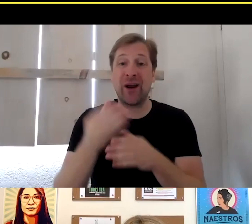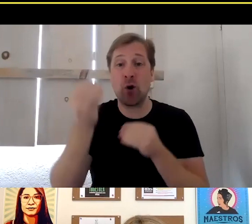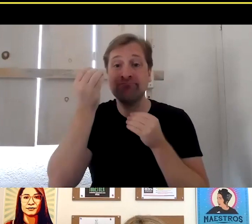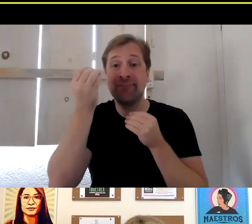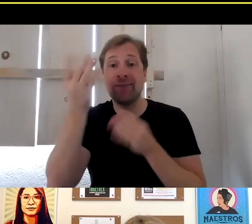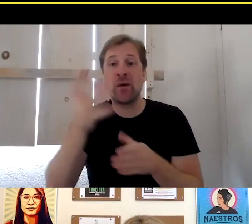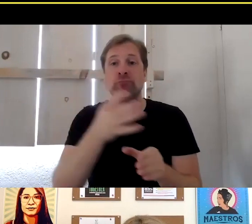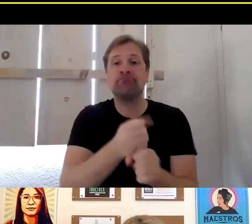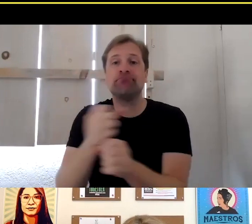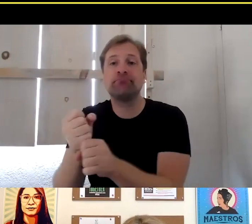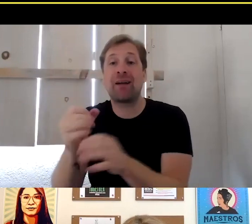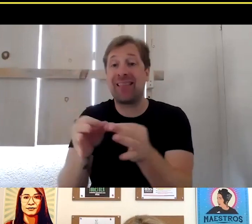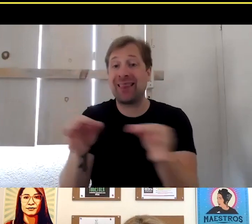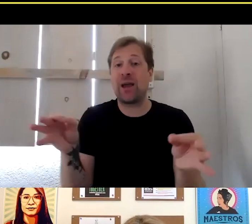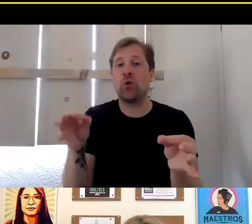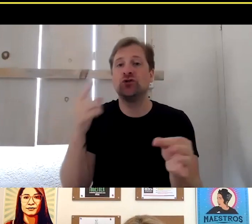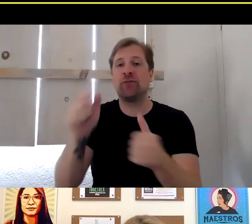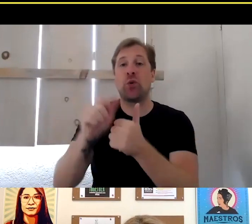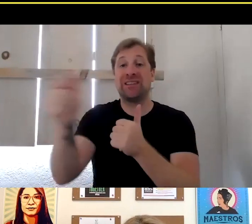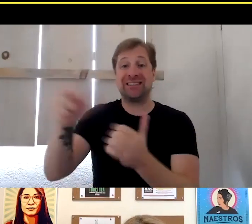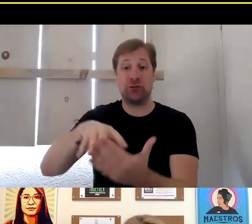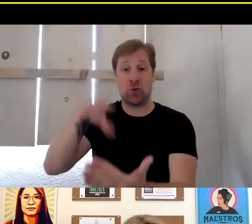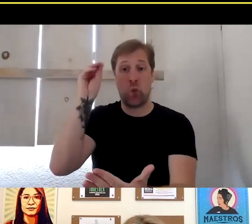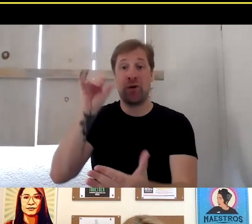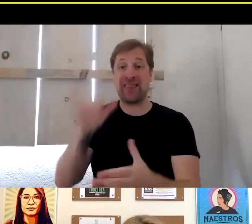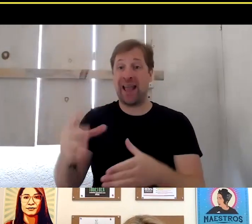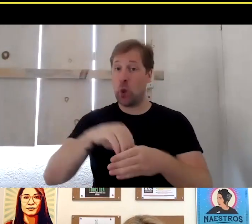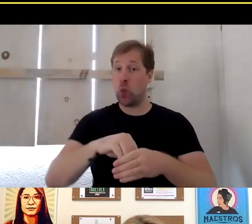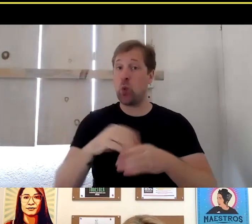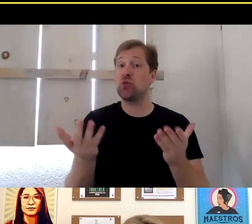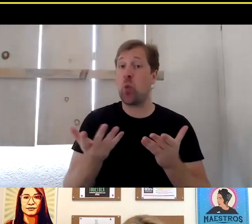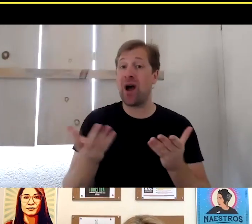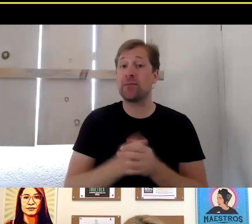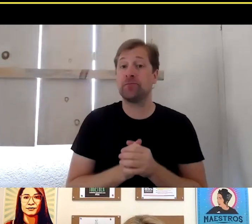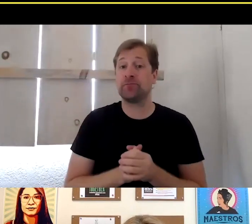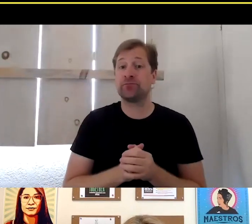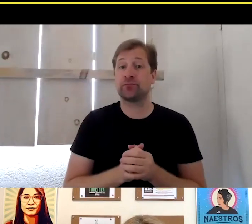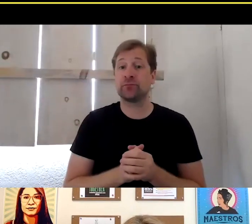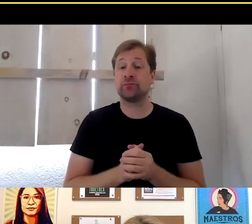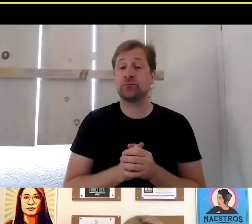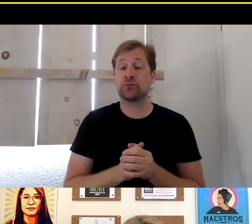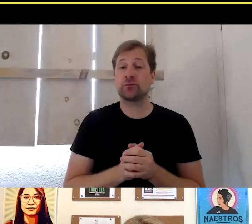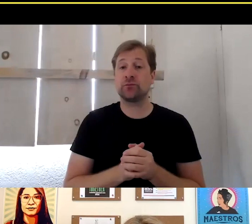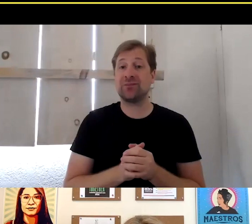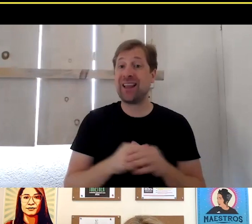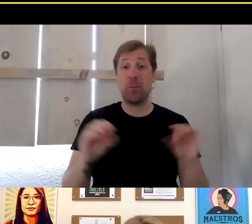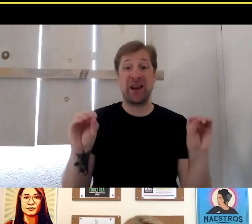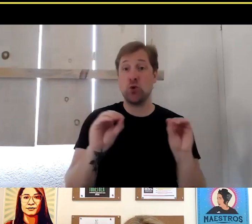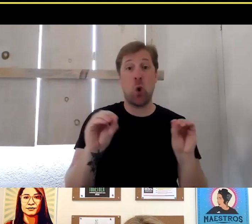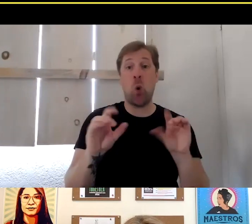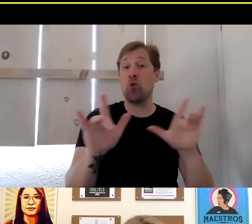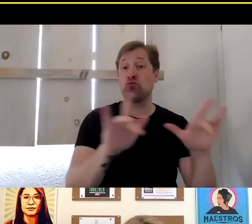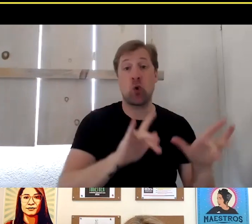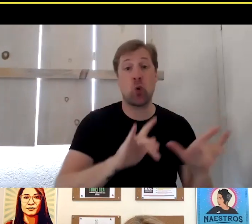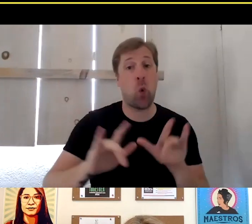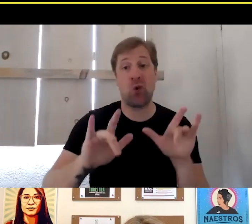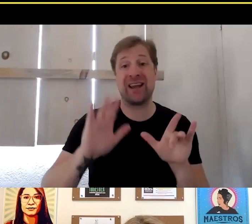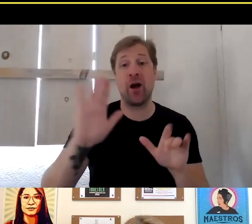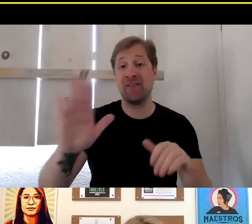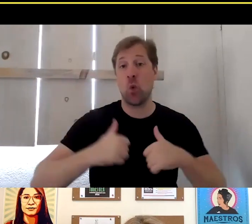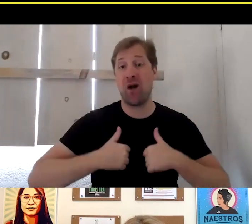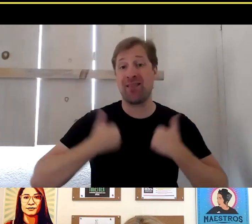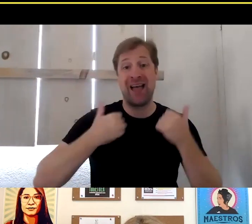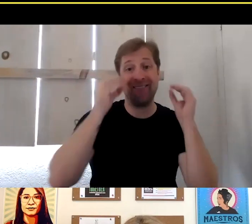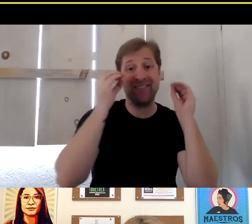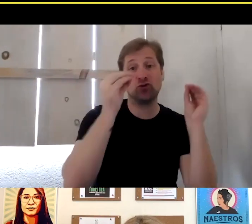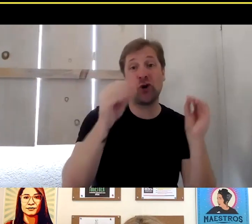language in distance learning. And this also includes that there will be no recording of any of your lessons or live instruction